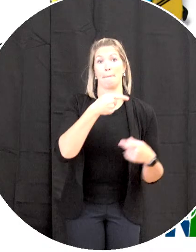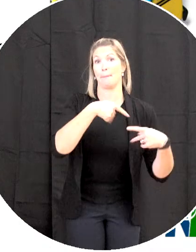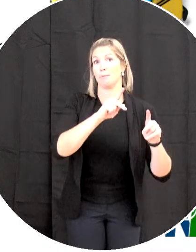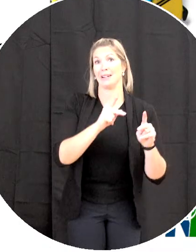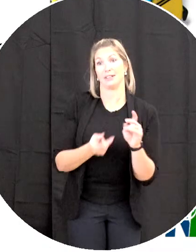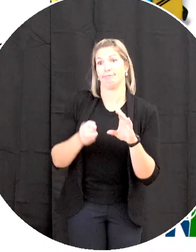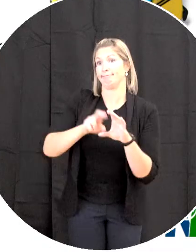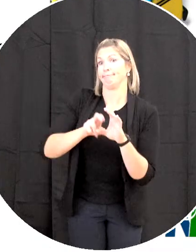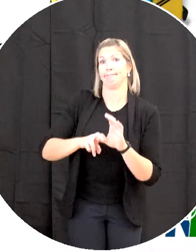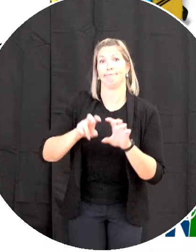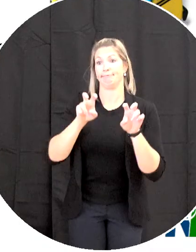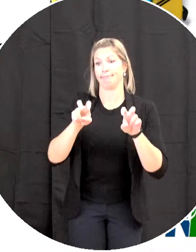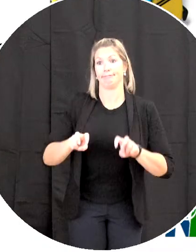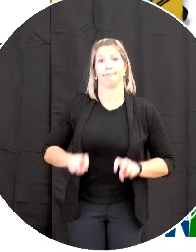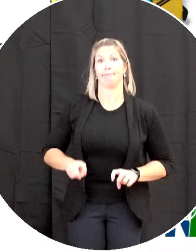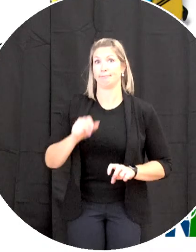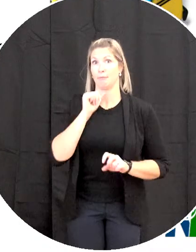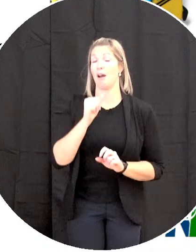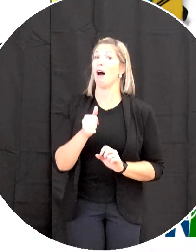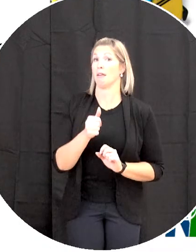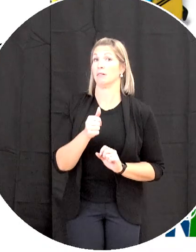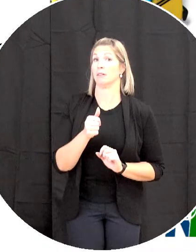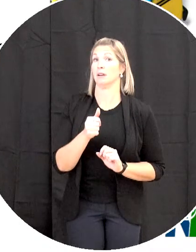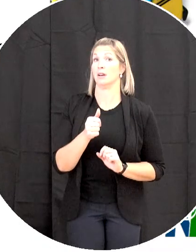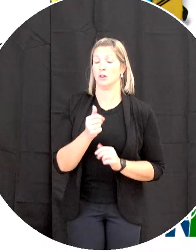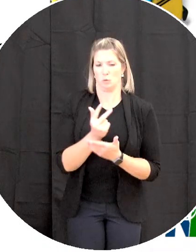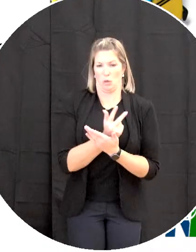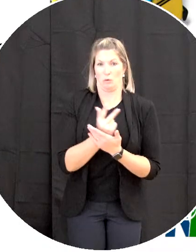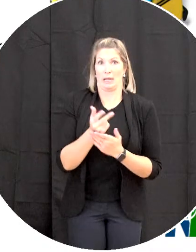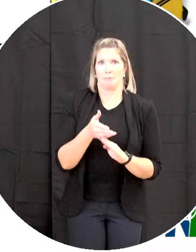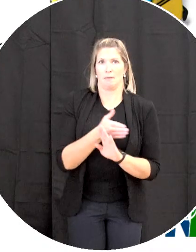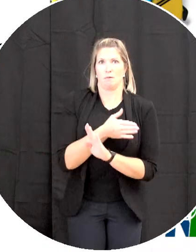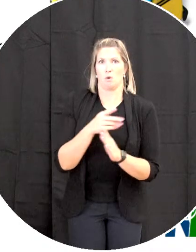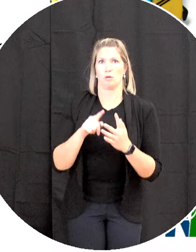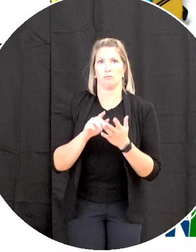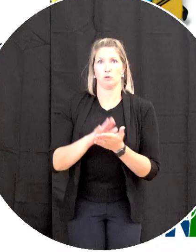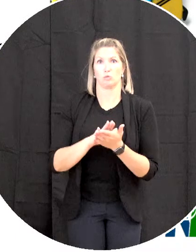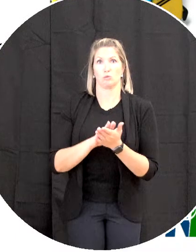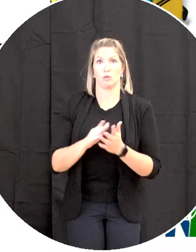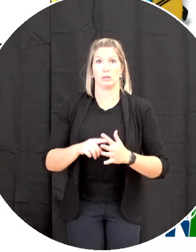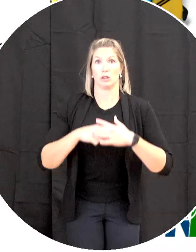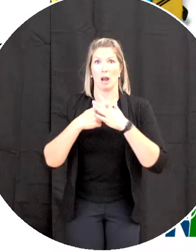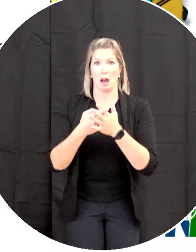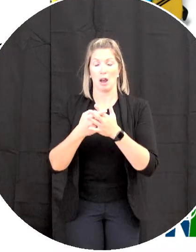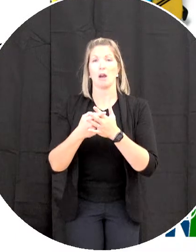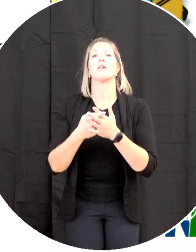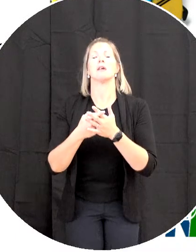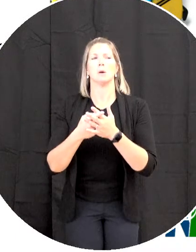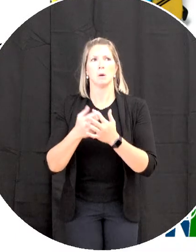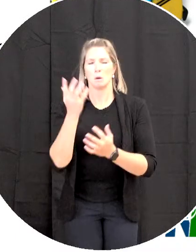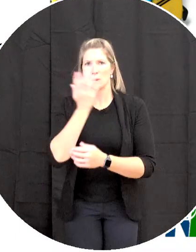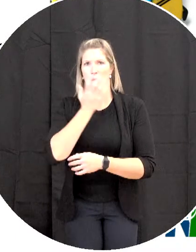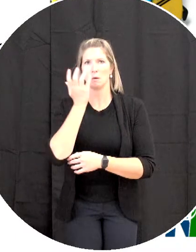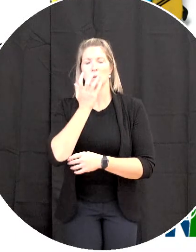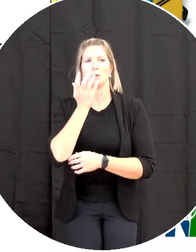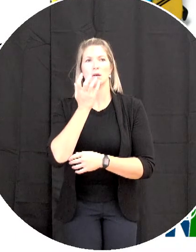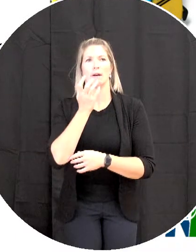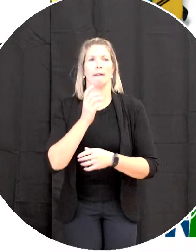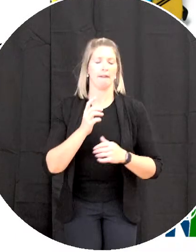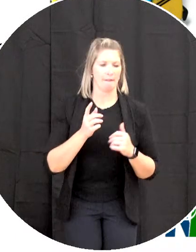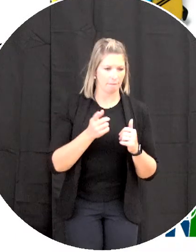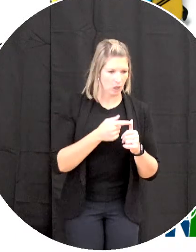were 3 weeks looking at the school year start, and the initial work was on assigning the